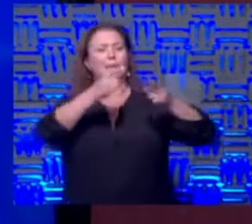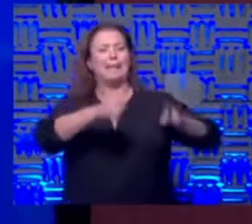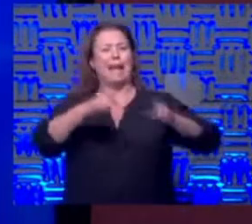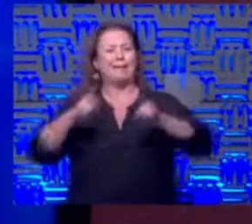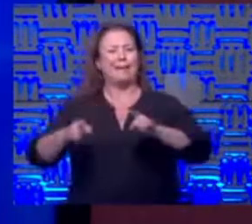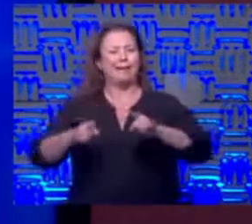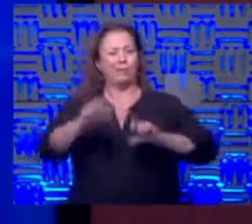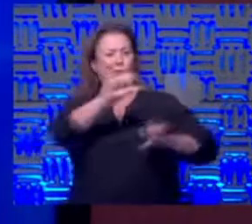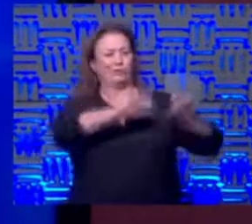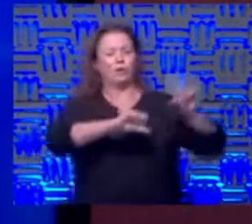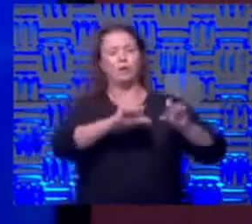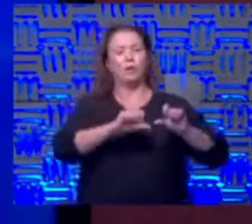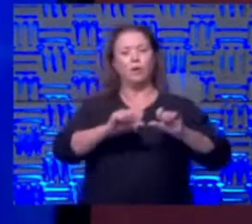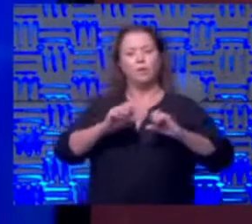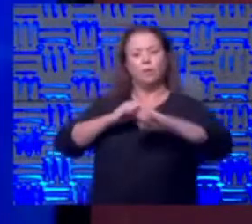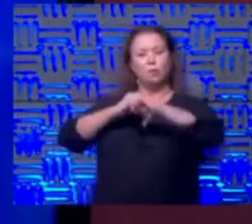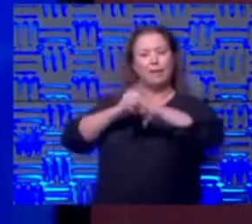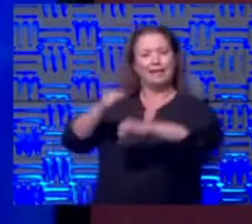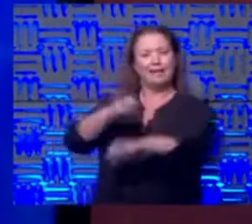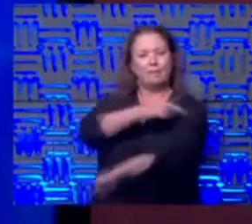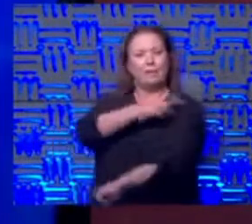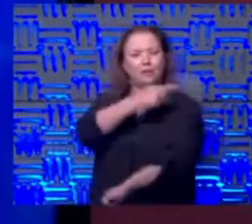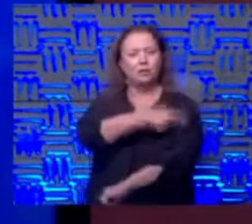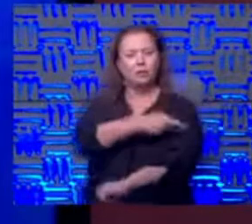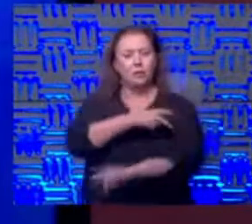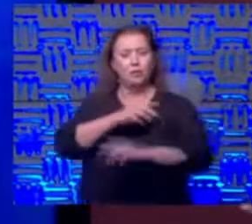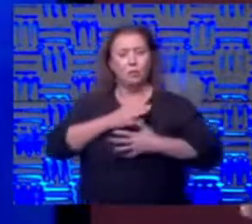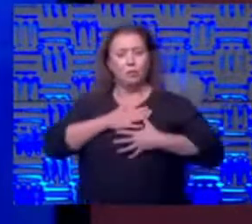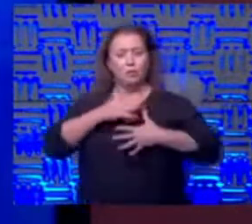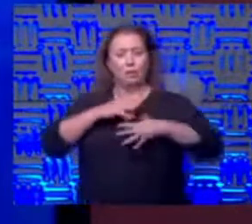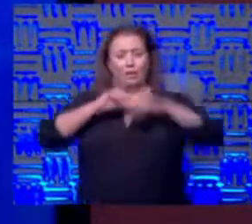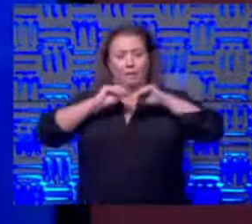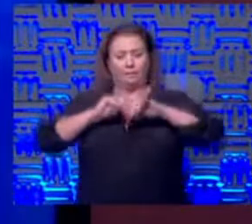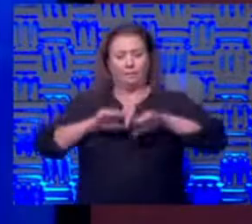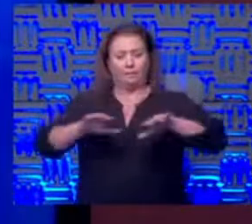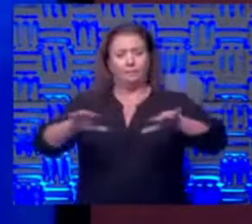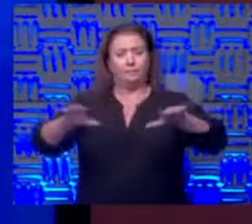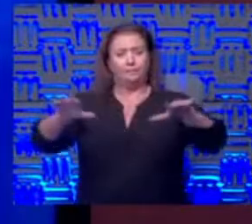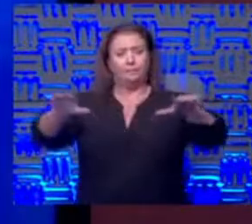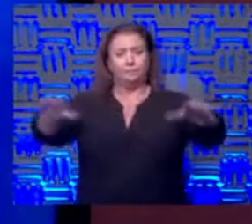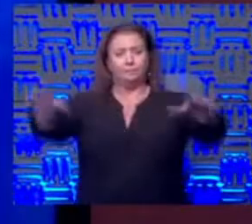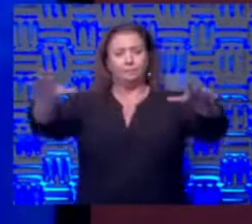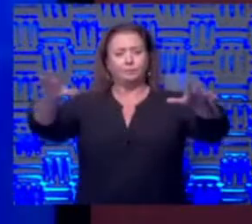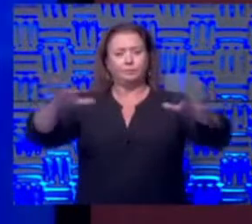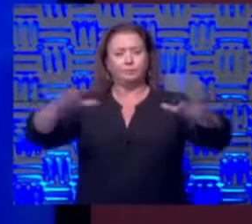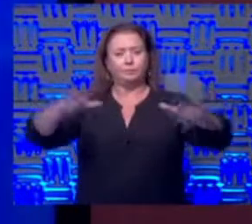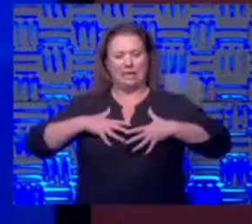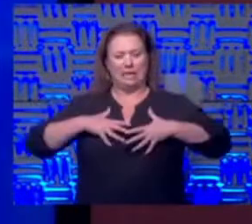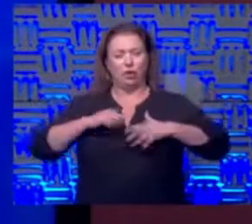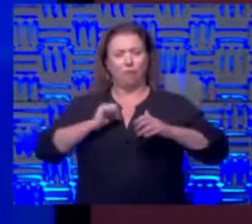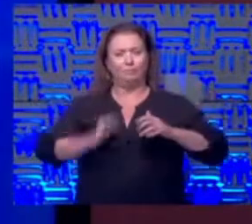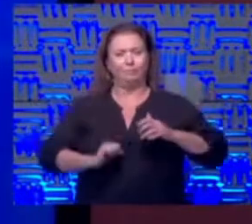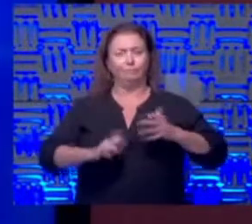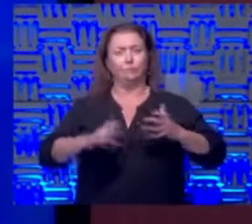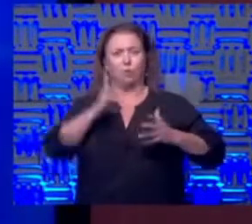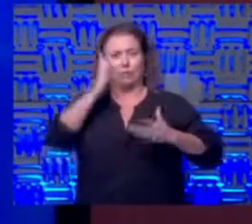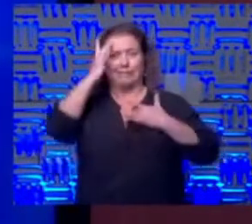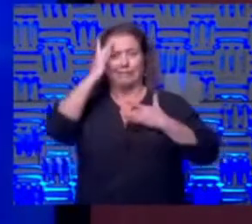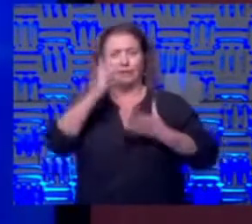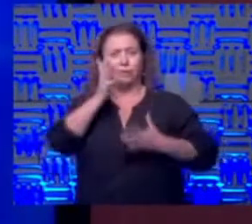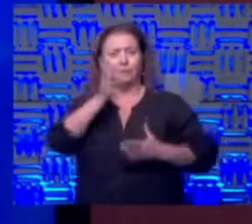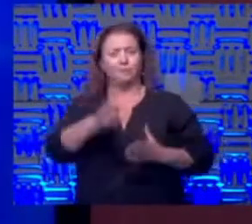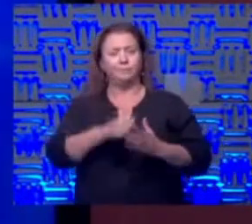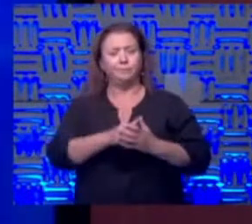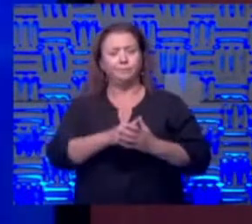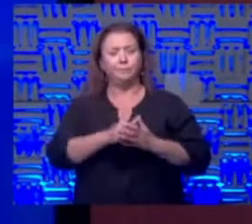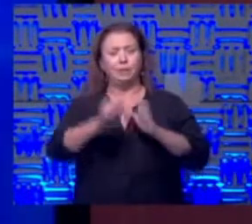protecting you. Because when you breathe out, when that breath cloud goes out away from you and into your open wound, you're going to get sick. And the